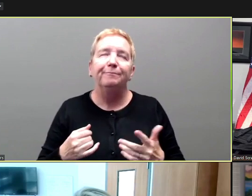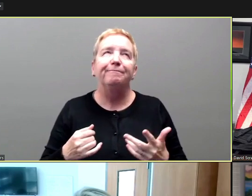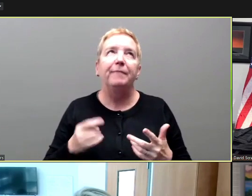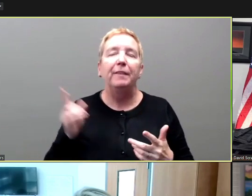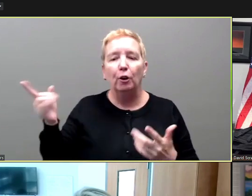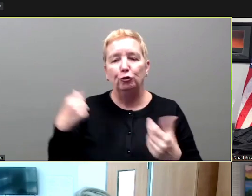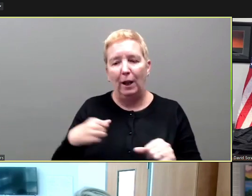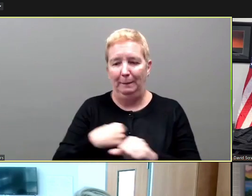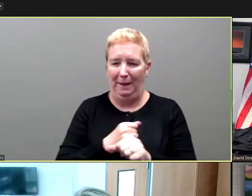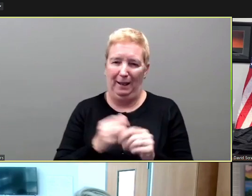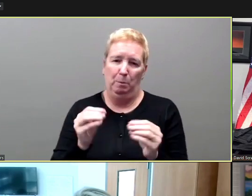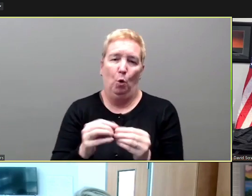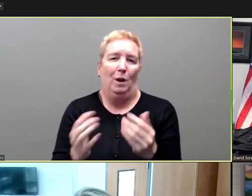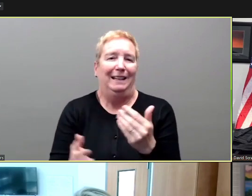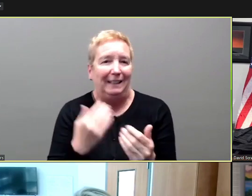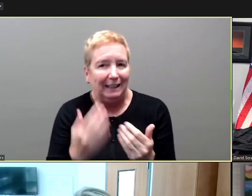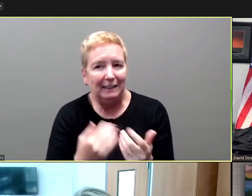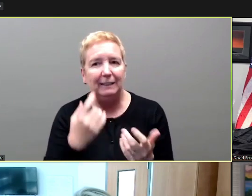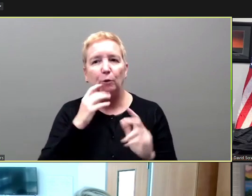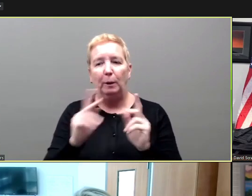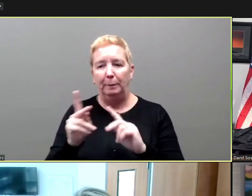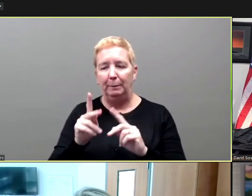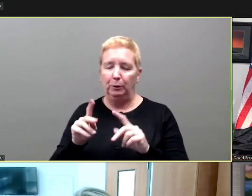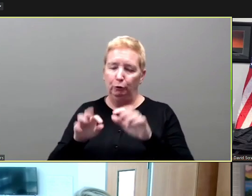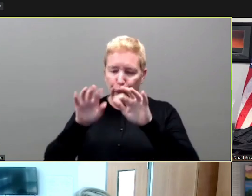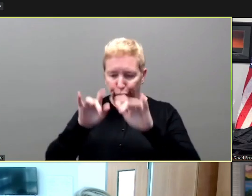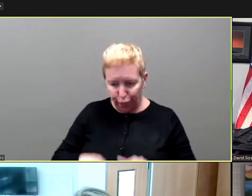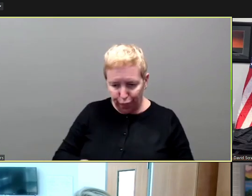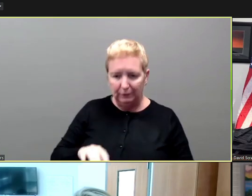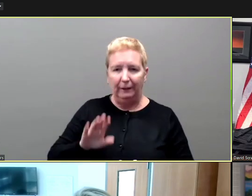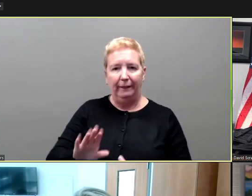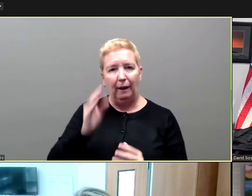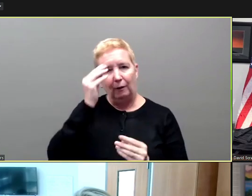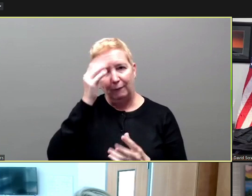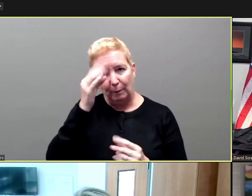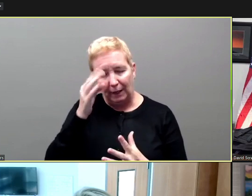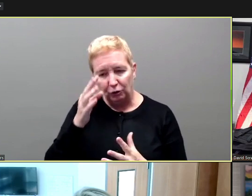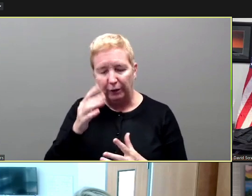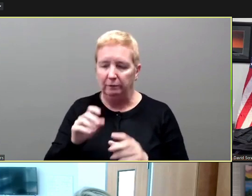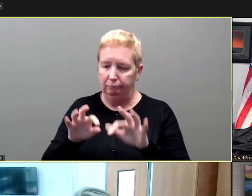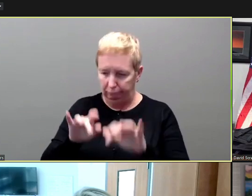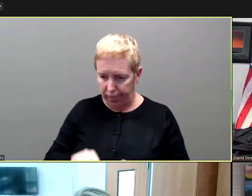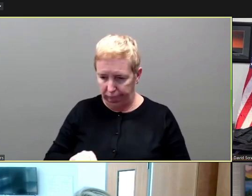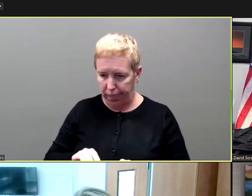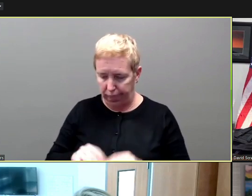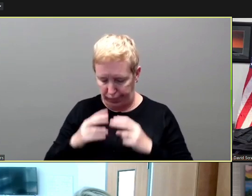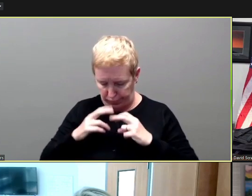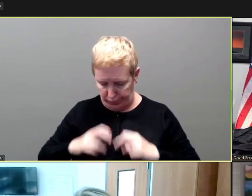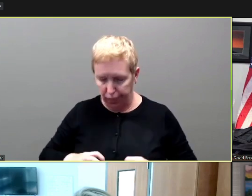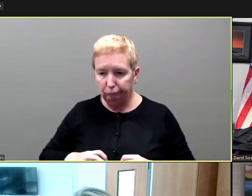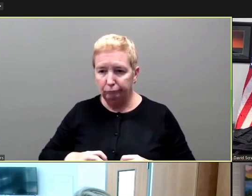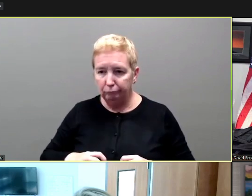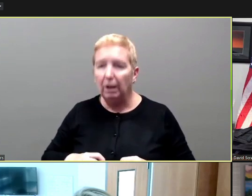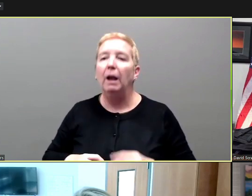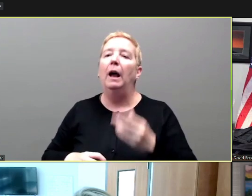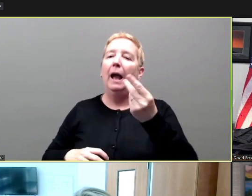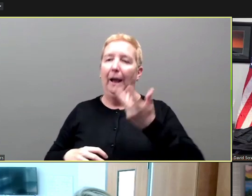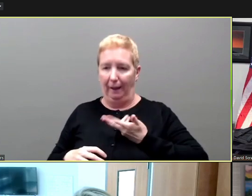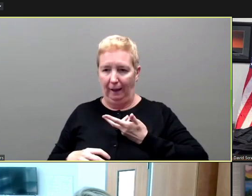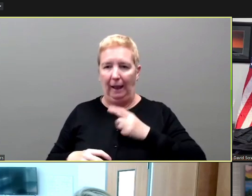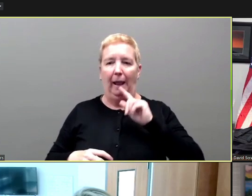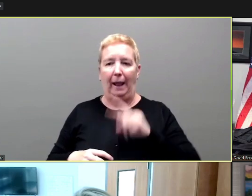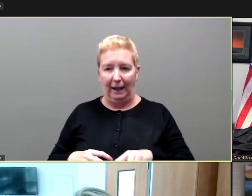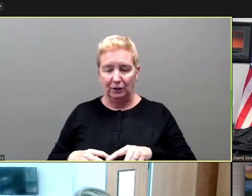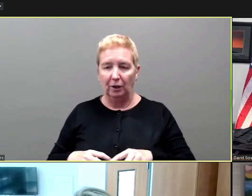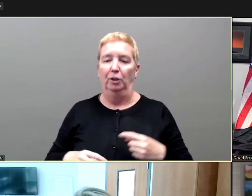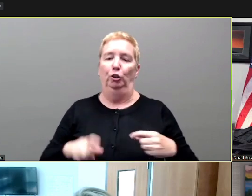to use tools for people to put in their own information and get an answer back. Should I quarantine? How long? What date do I start?